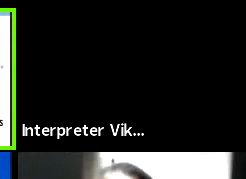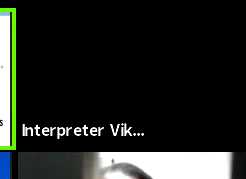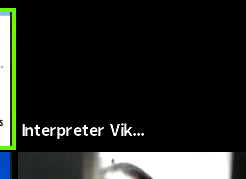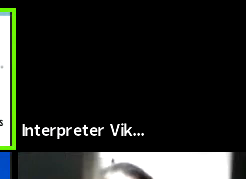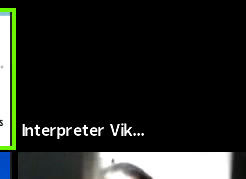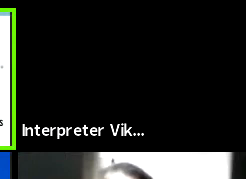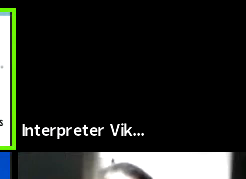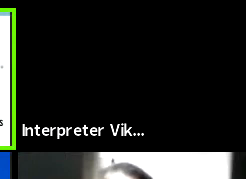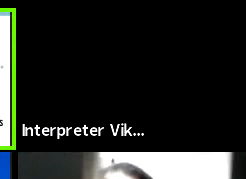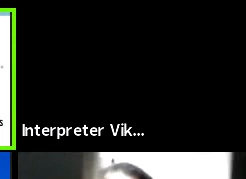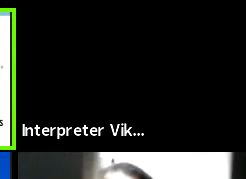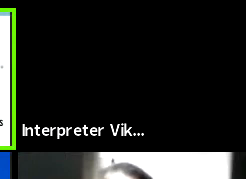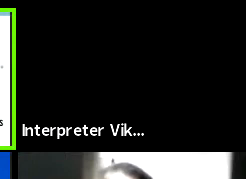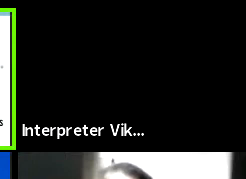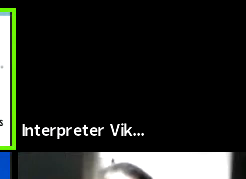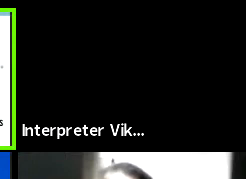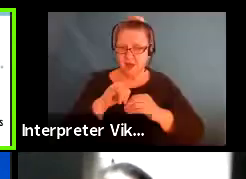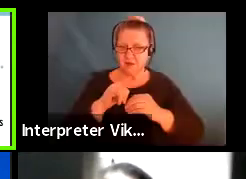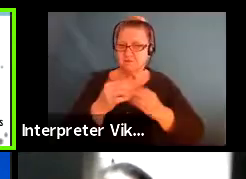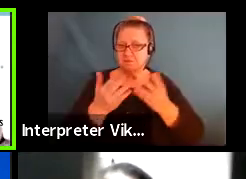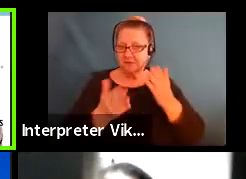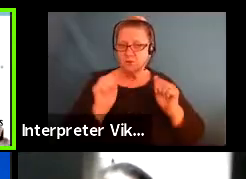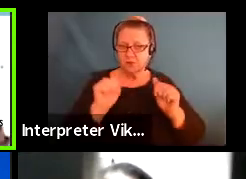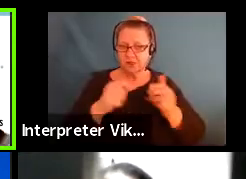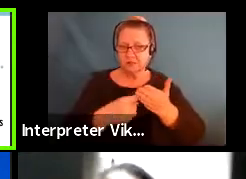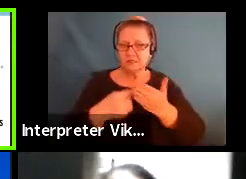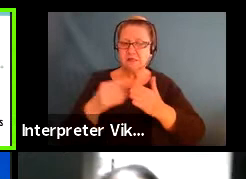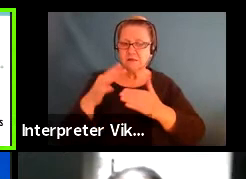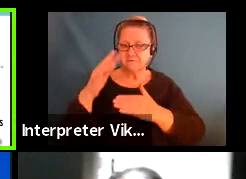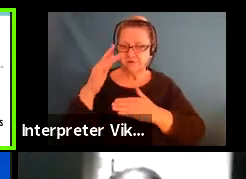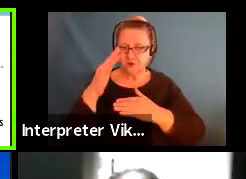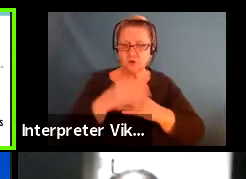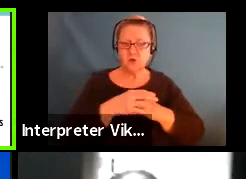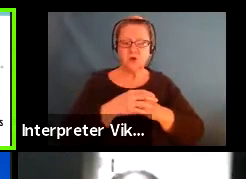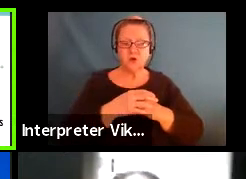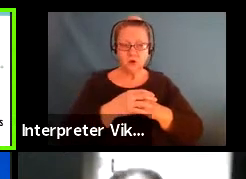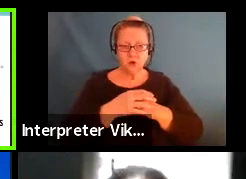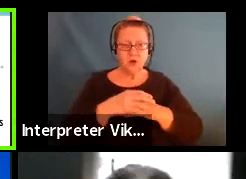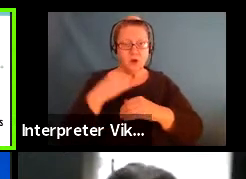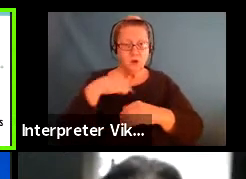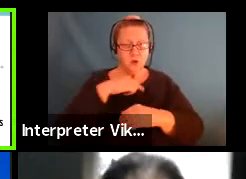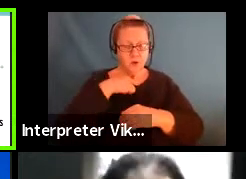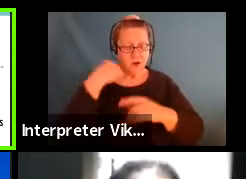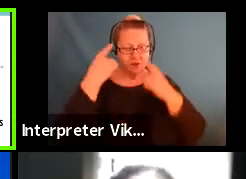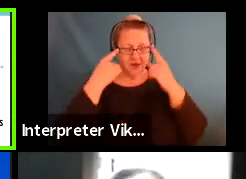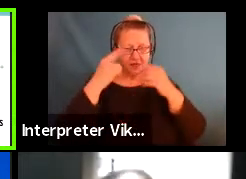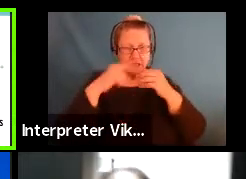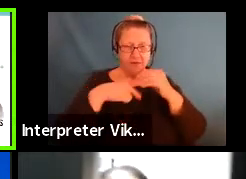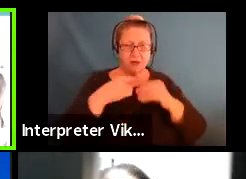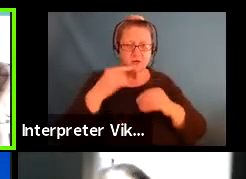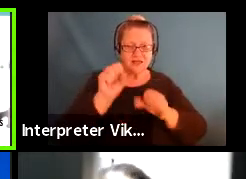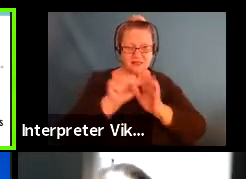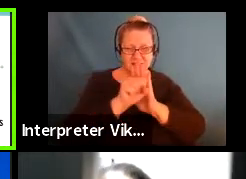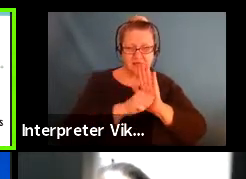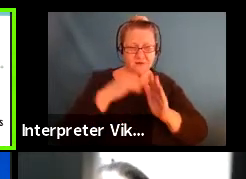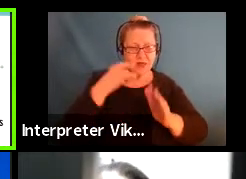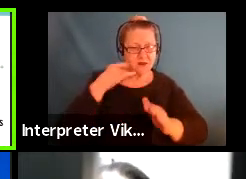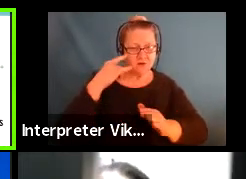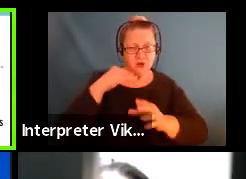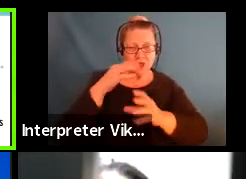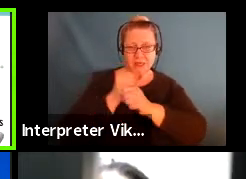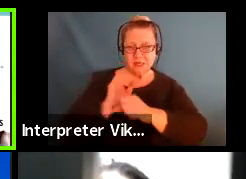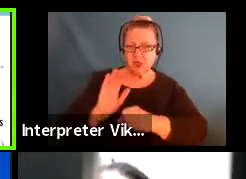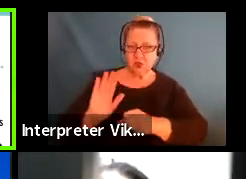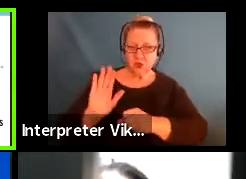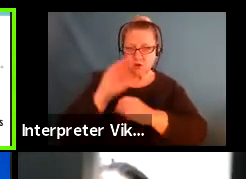can tee up for a future time. I think just like we're thinking as the state of California and getting your valuable input from what the federal guidelines